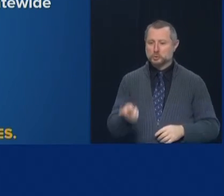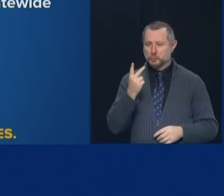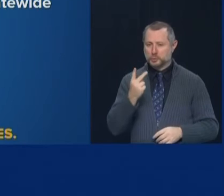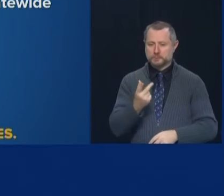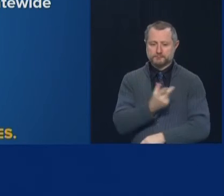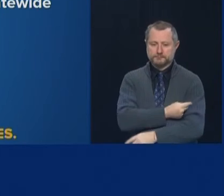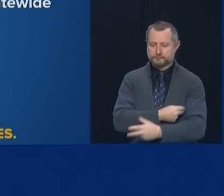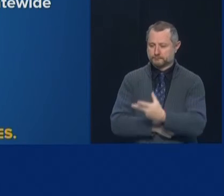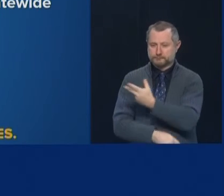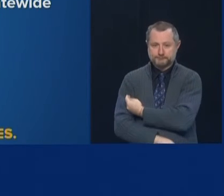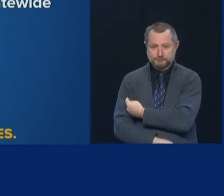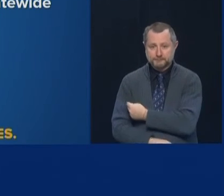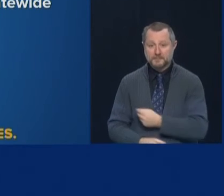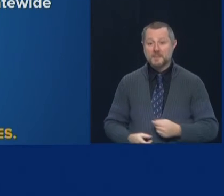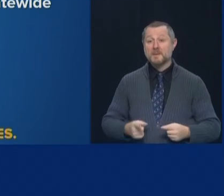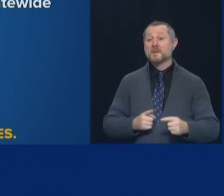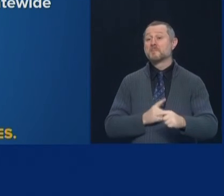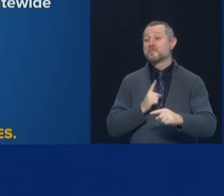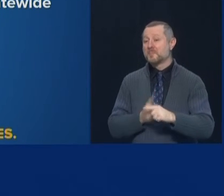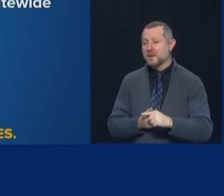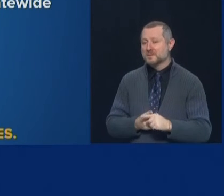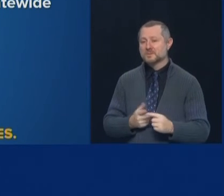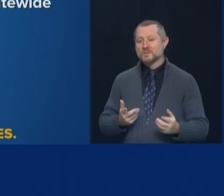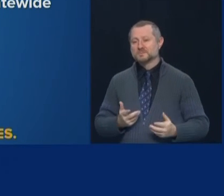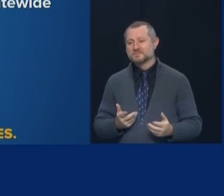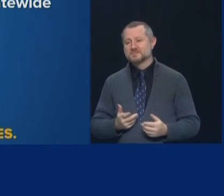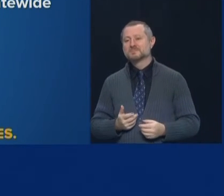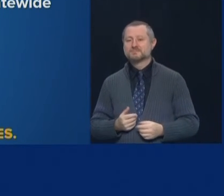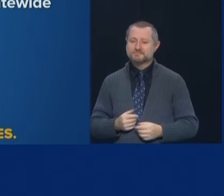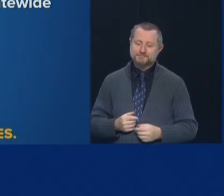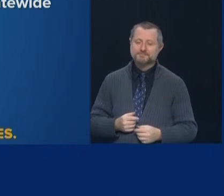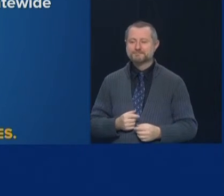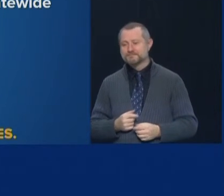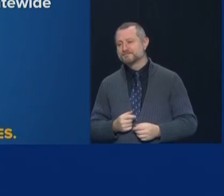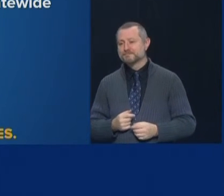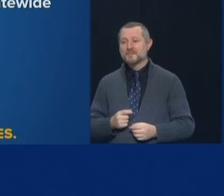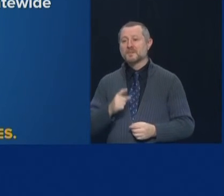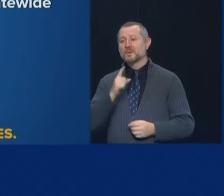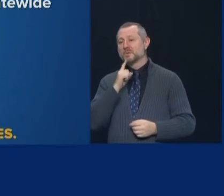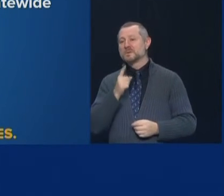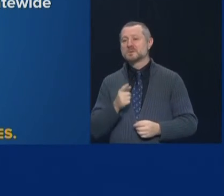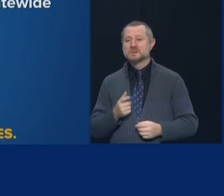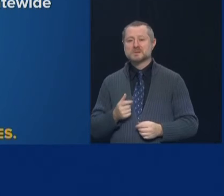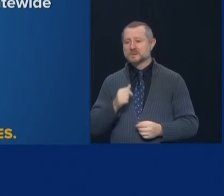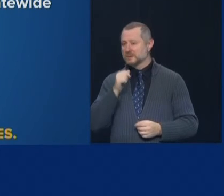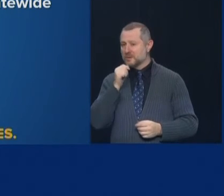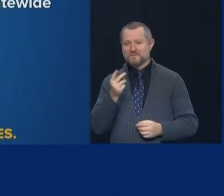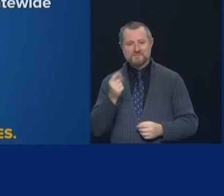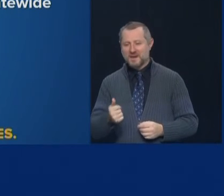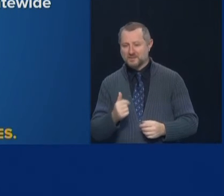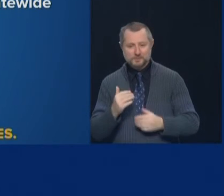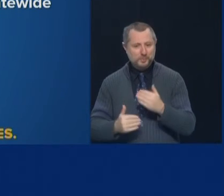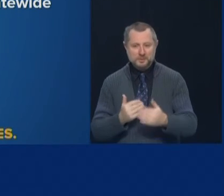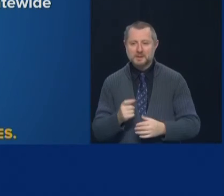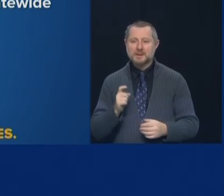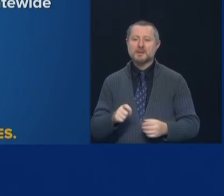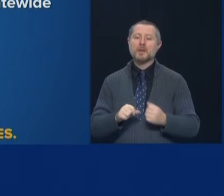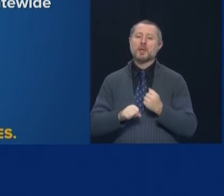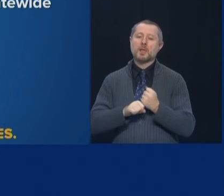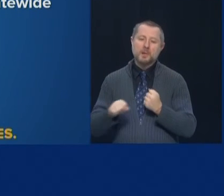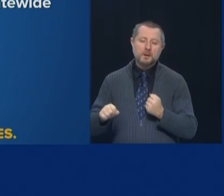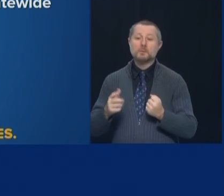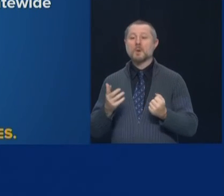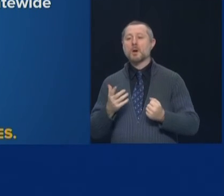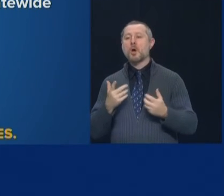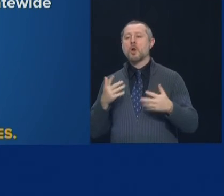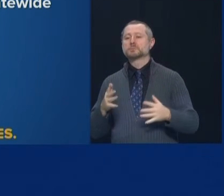and you're asking them to take 2 vaccines, which is a more elaborate medical process, and they're distrusting about the